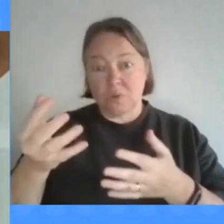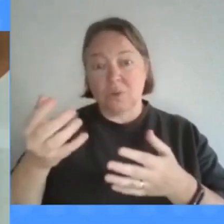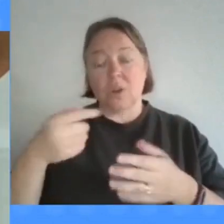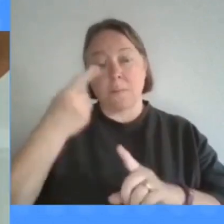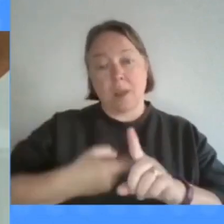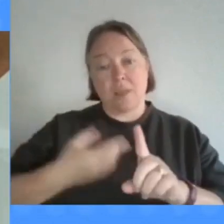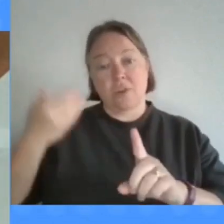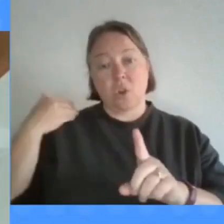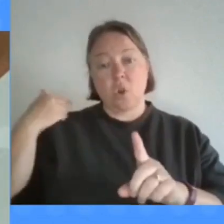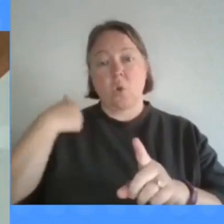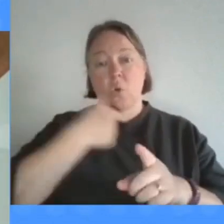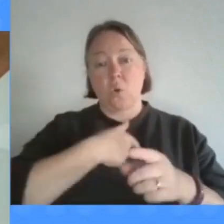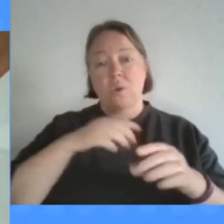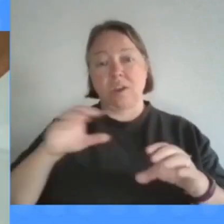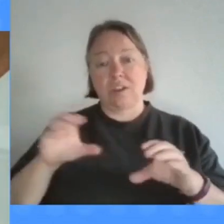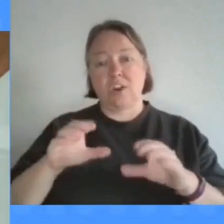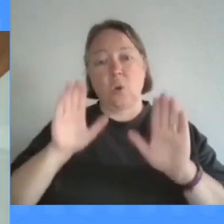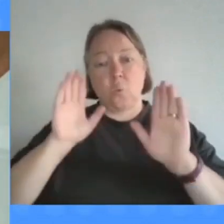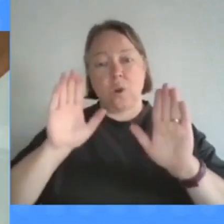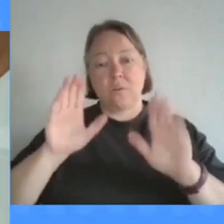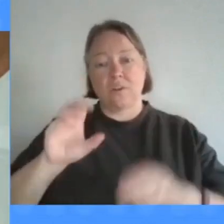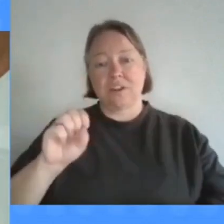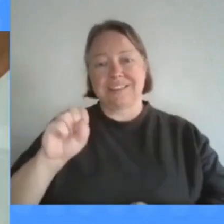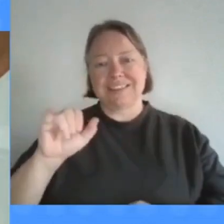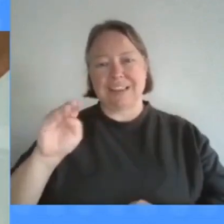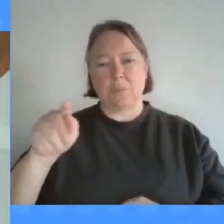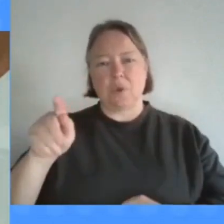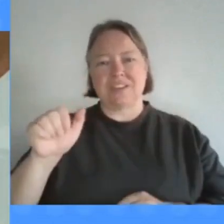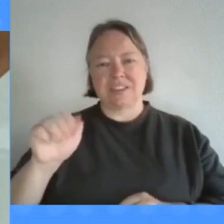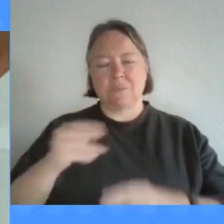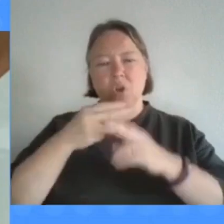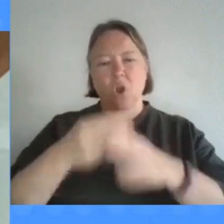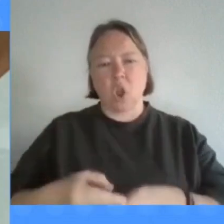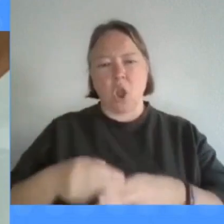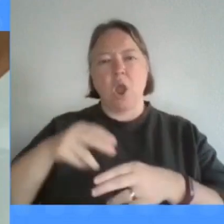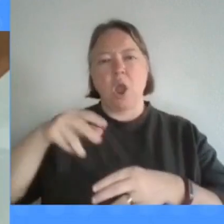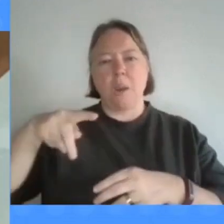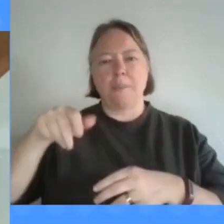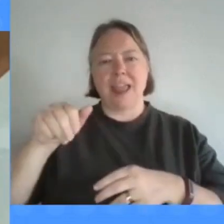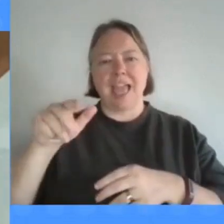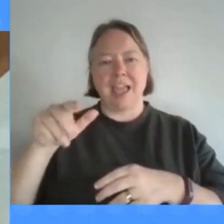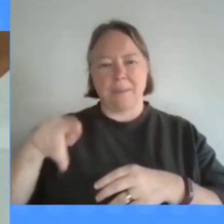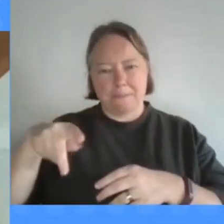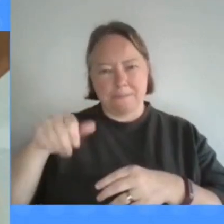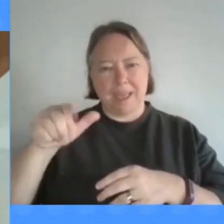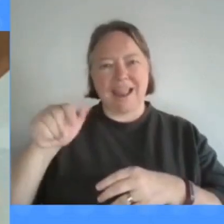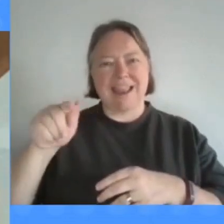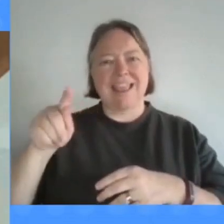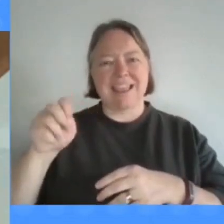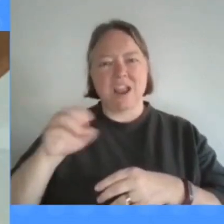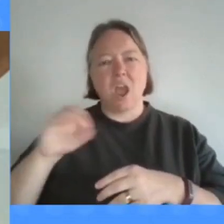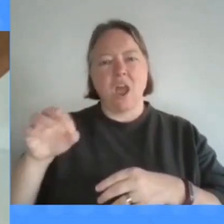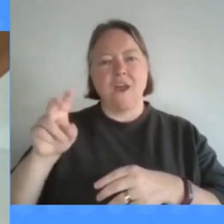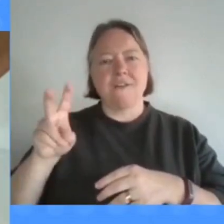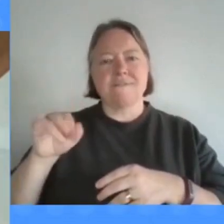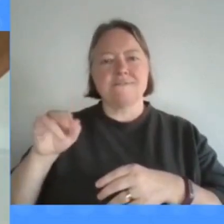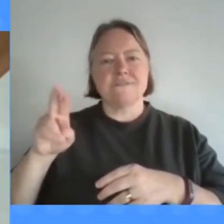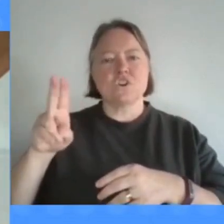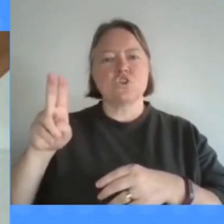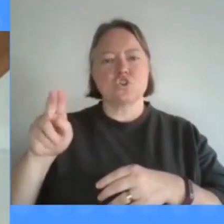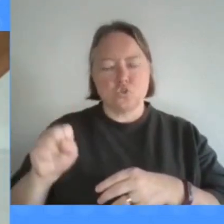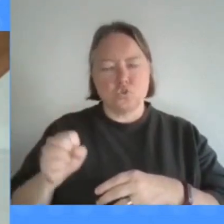ago we conducted a wonderful symposium called A Palette of Virtues. And we look at the palette of virtues. What are the virtues,